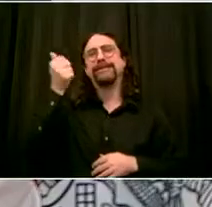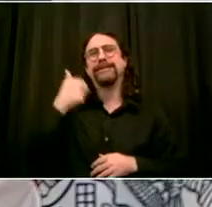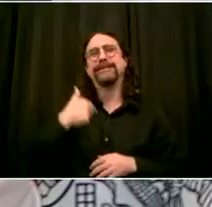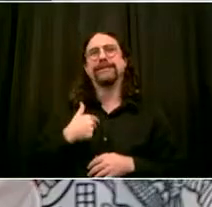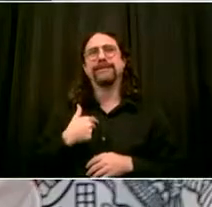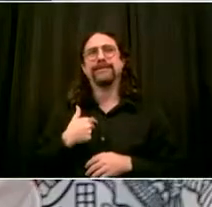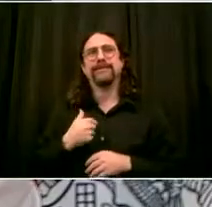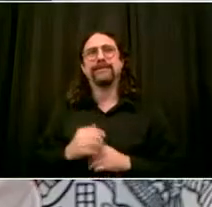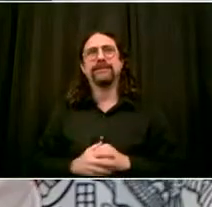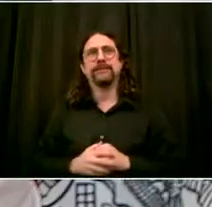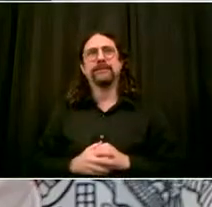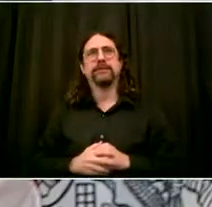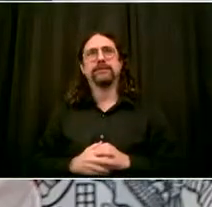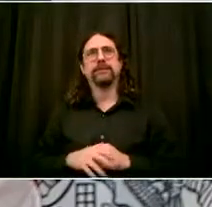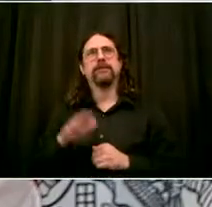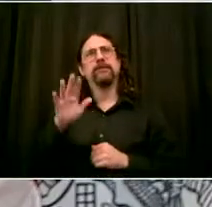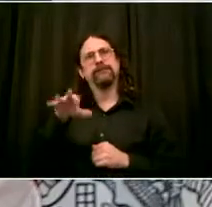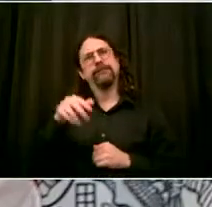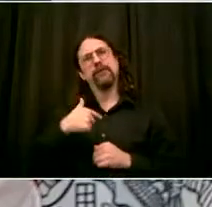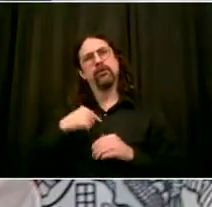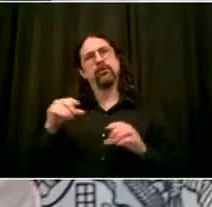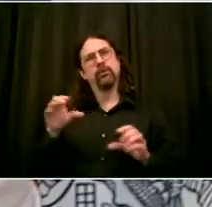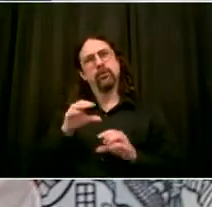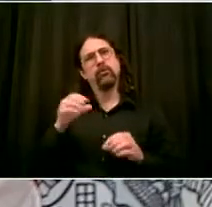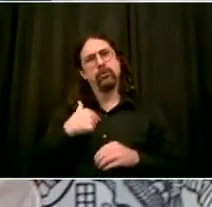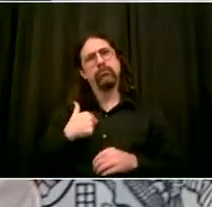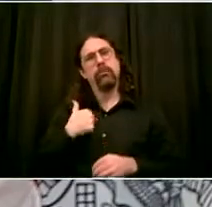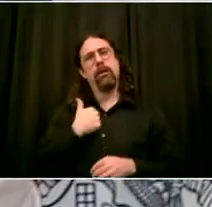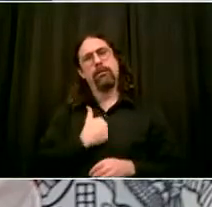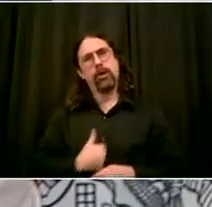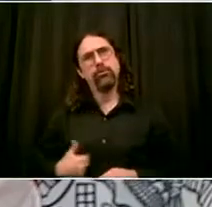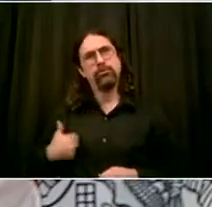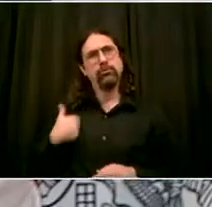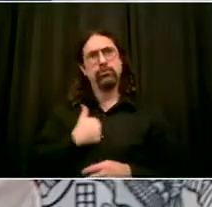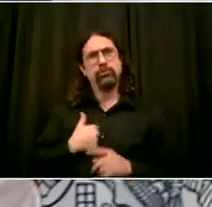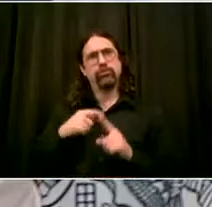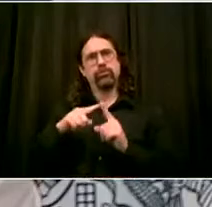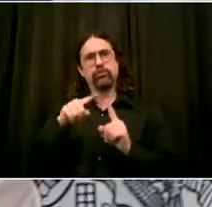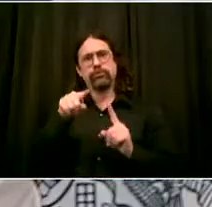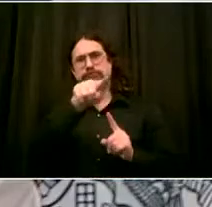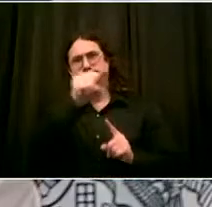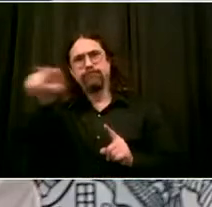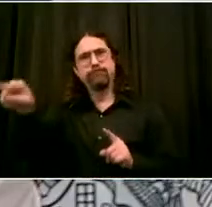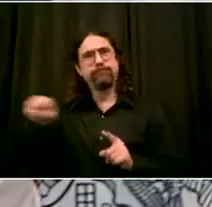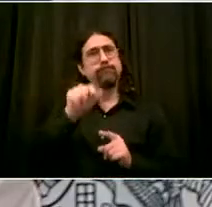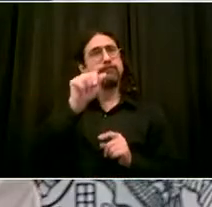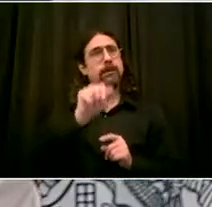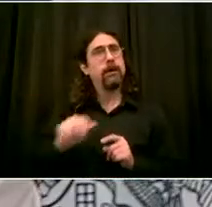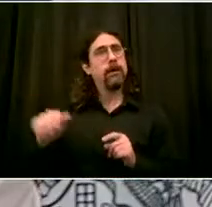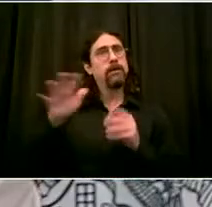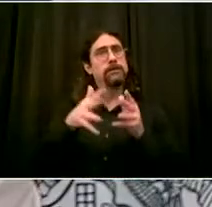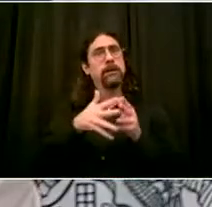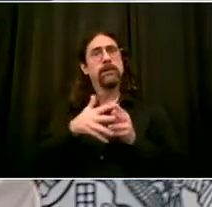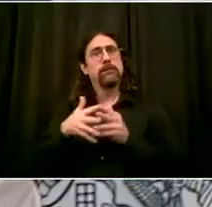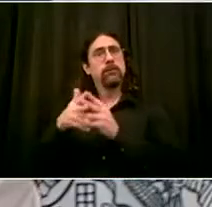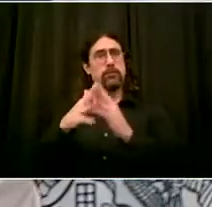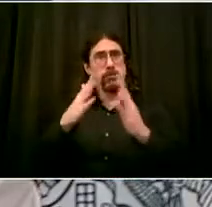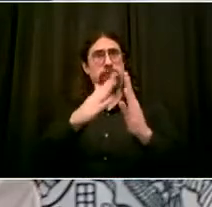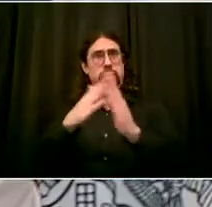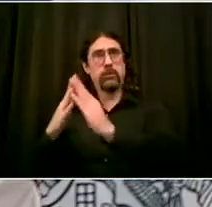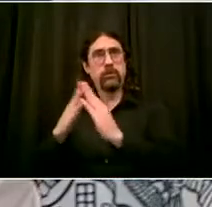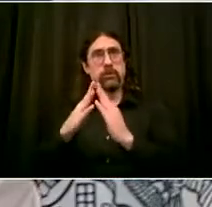it was meant to um help ensure that black and Latino New Yorkers who are being excluded